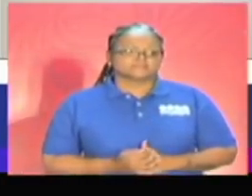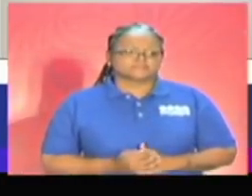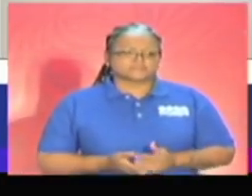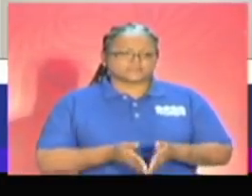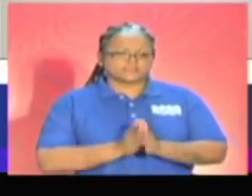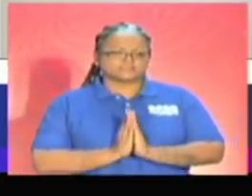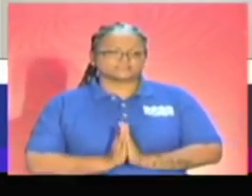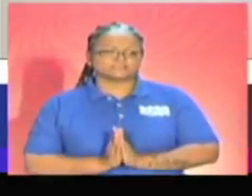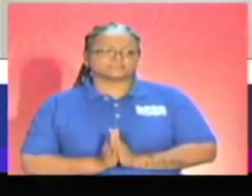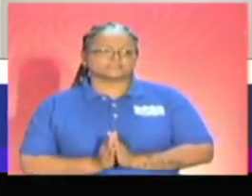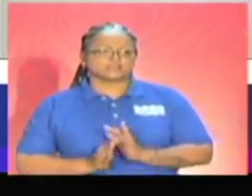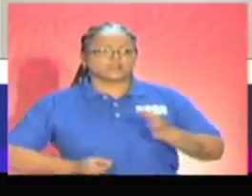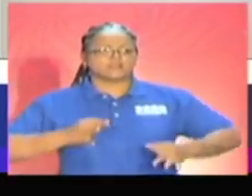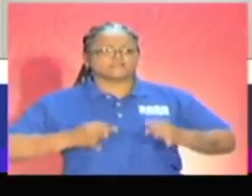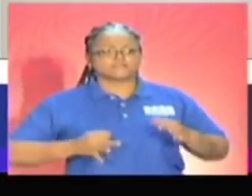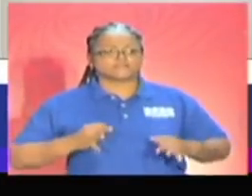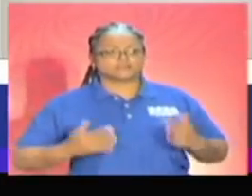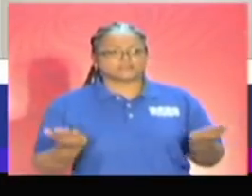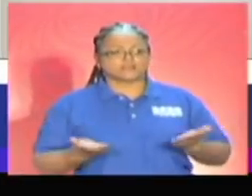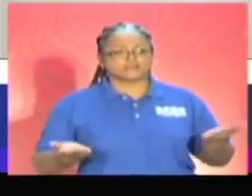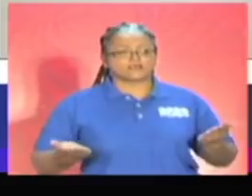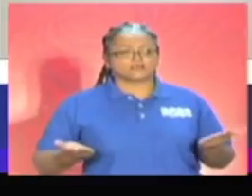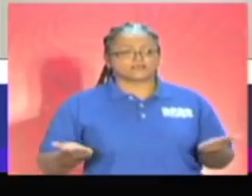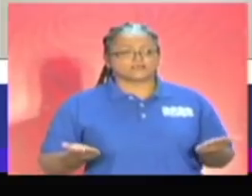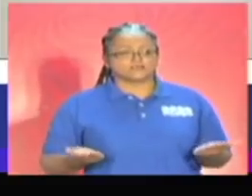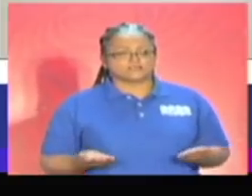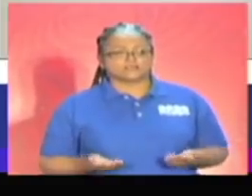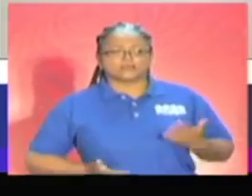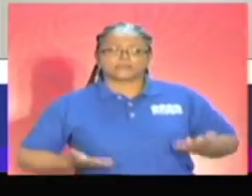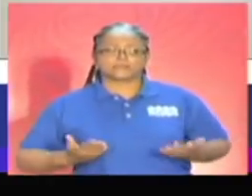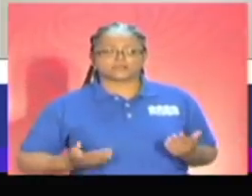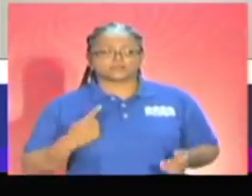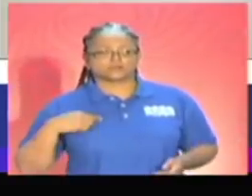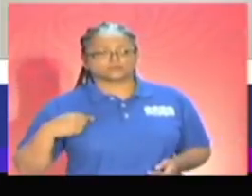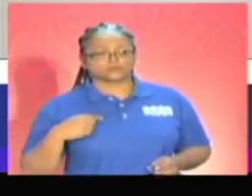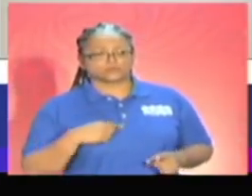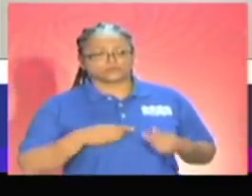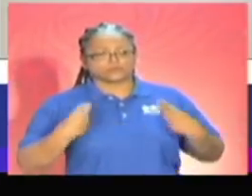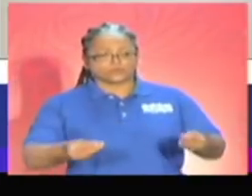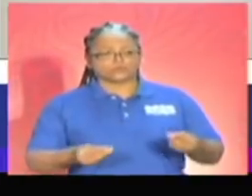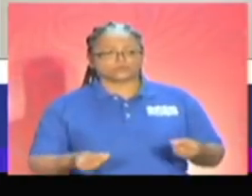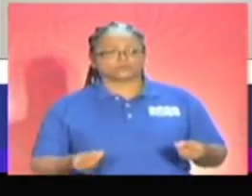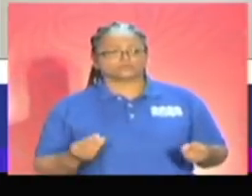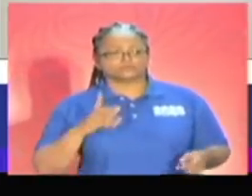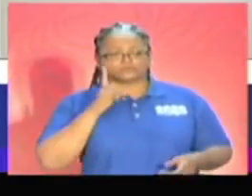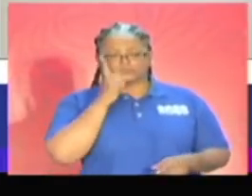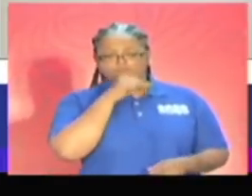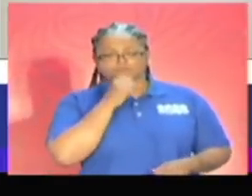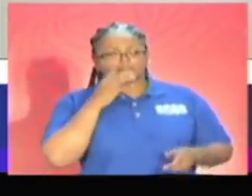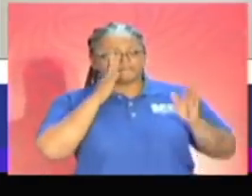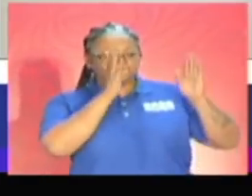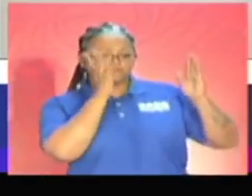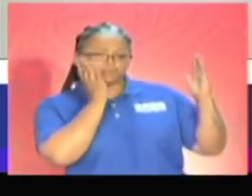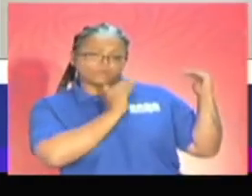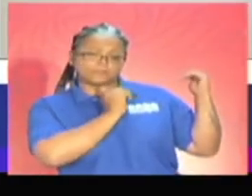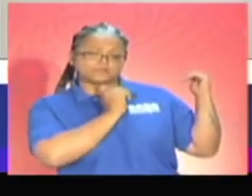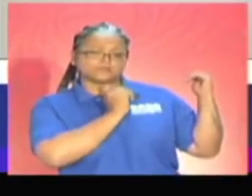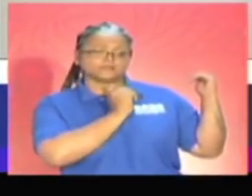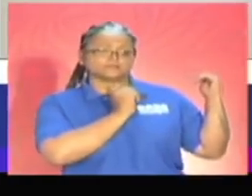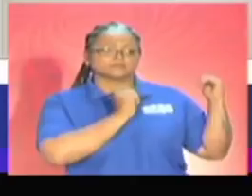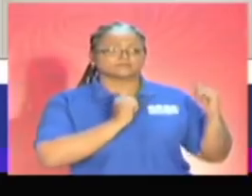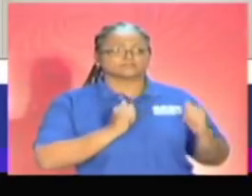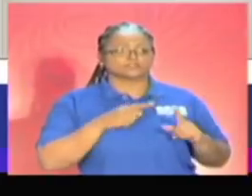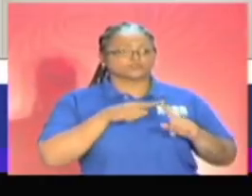we creating false hopes among populations and communities in terms of this idea of herd immunity with the vaccines that we